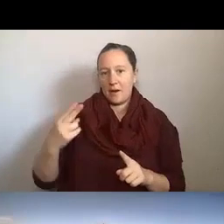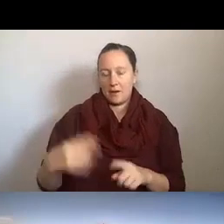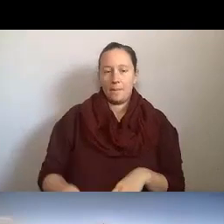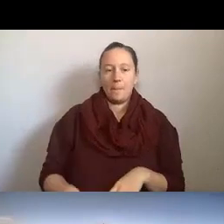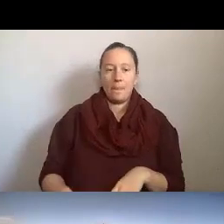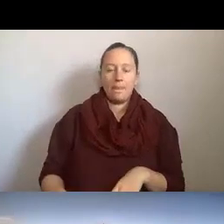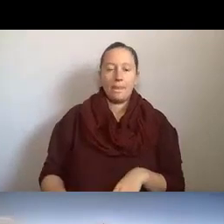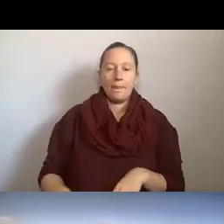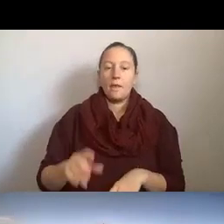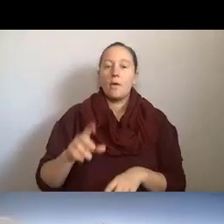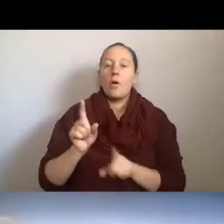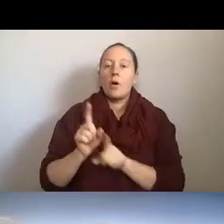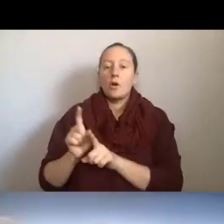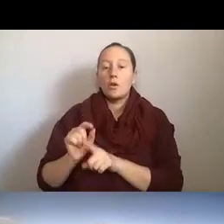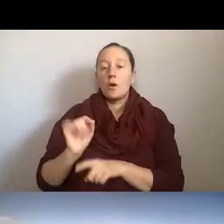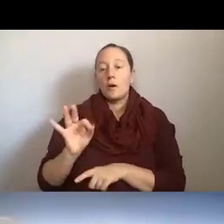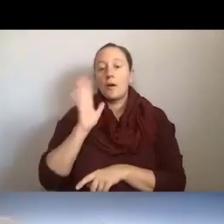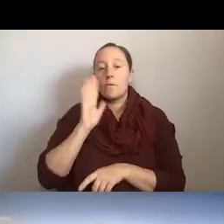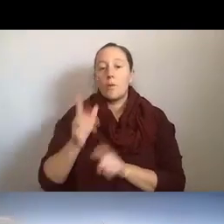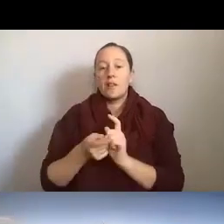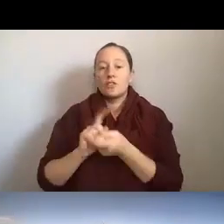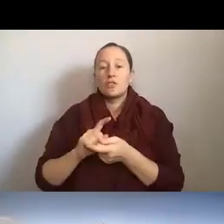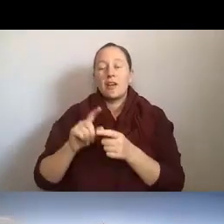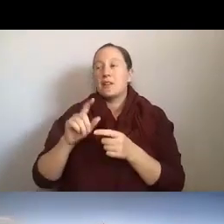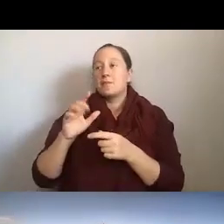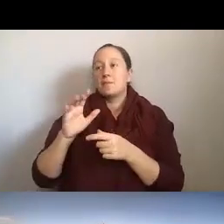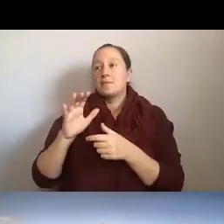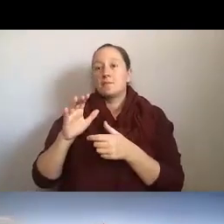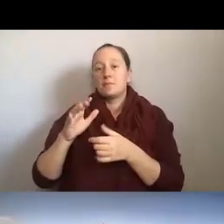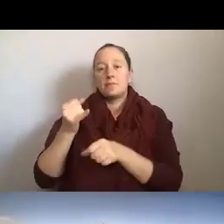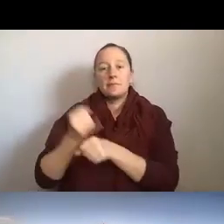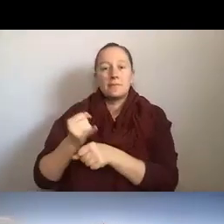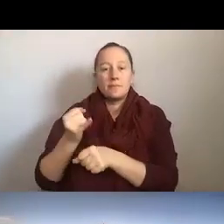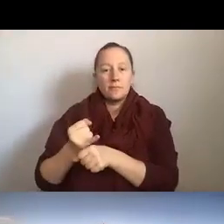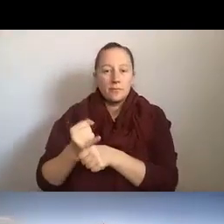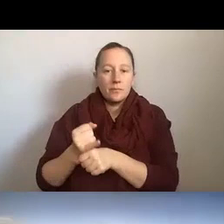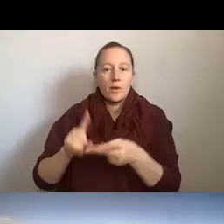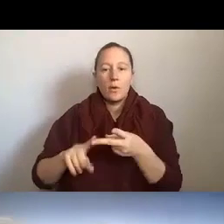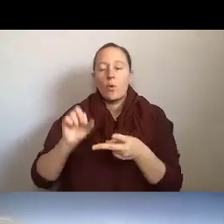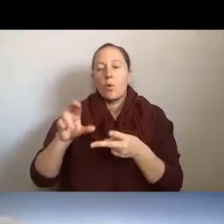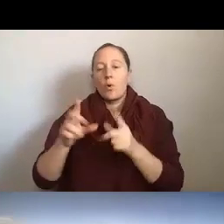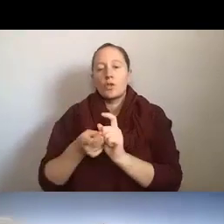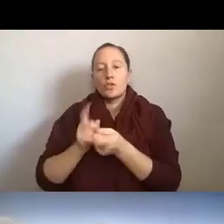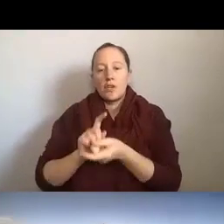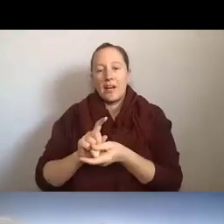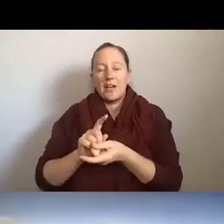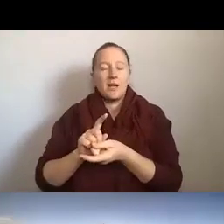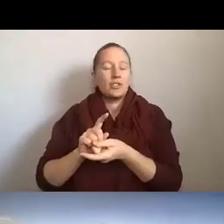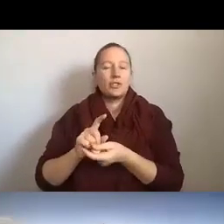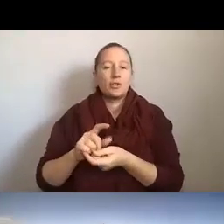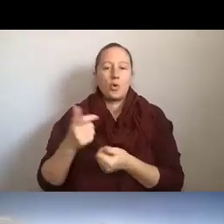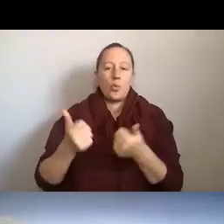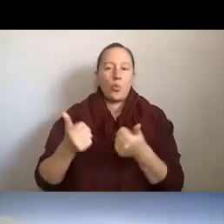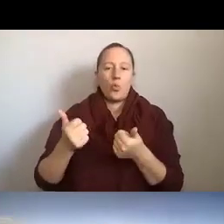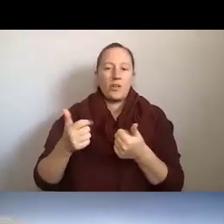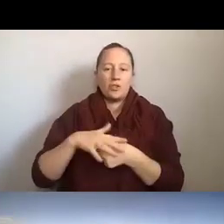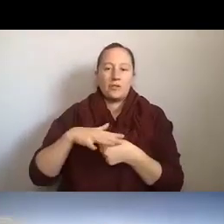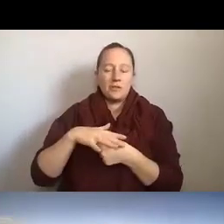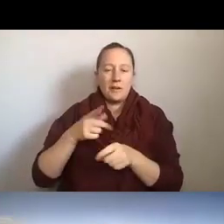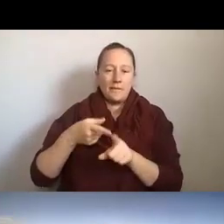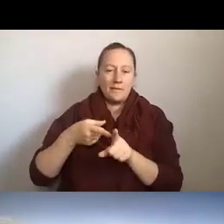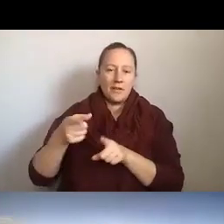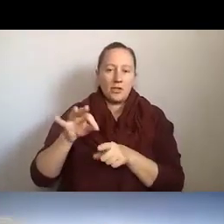there. You also don't have to submit an FFR for fellowships, except for when you use the